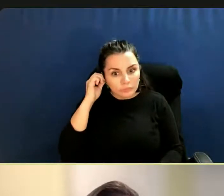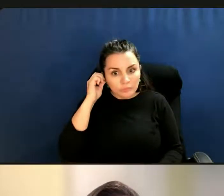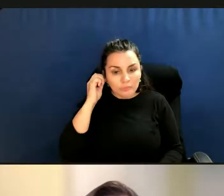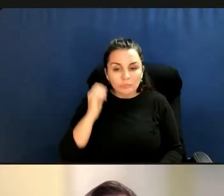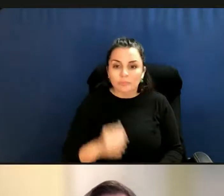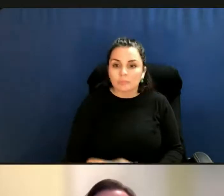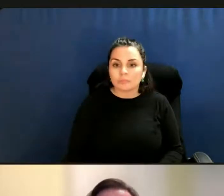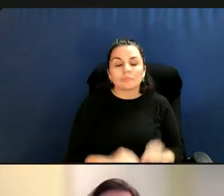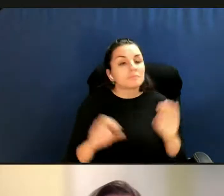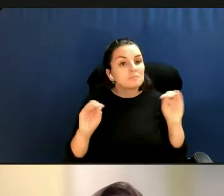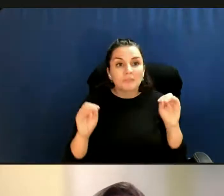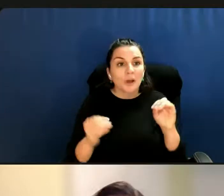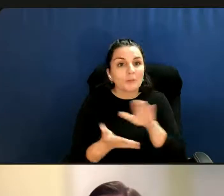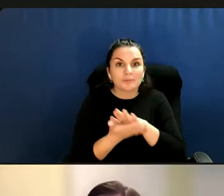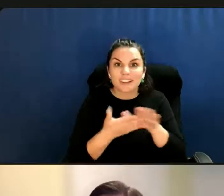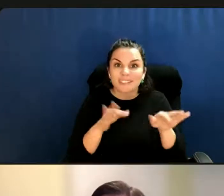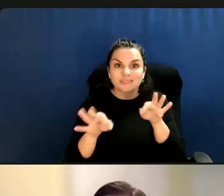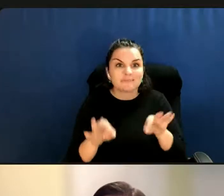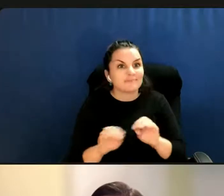No, you did a great job.